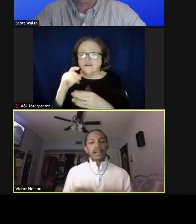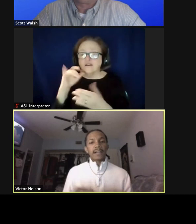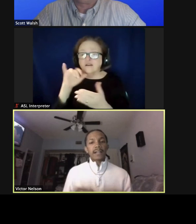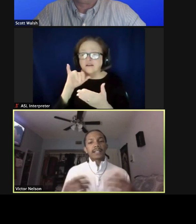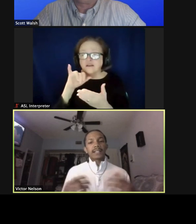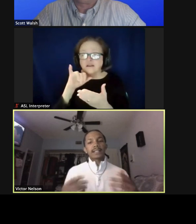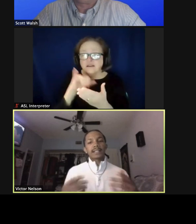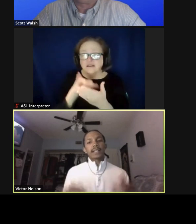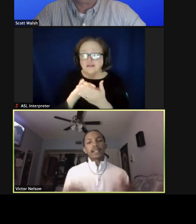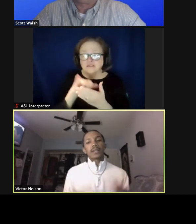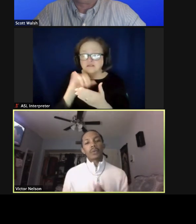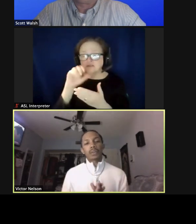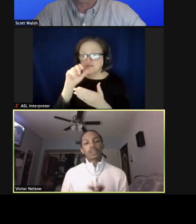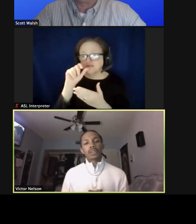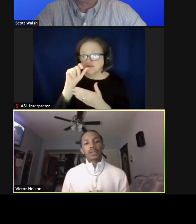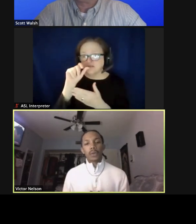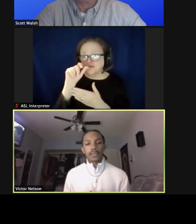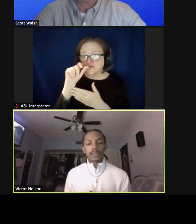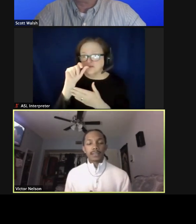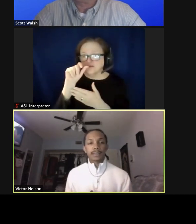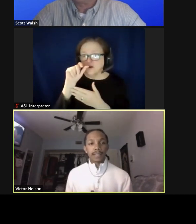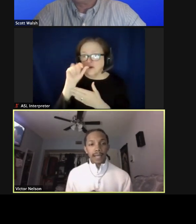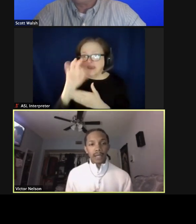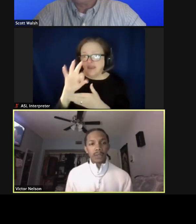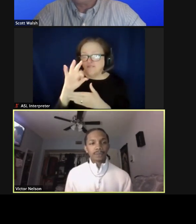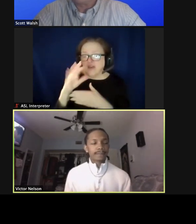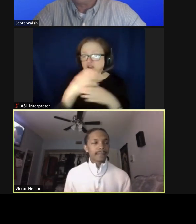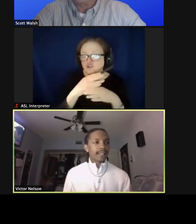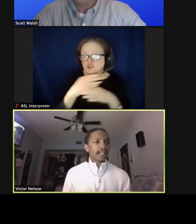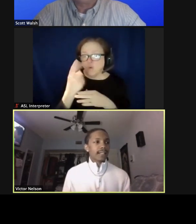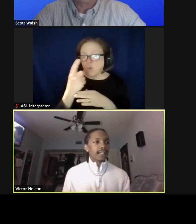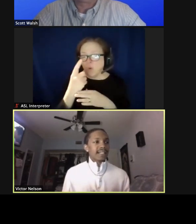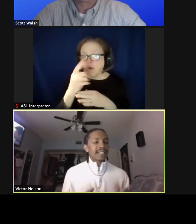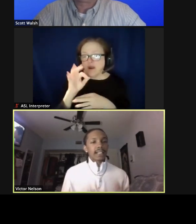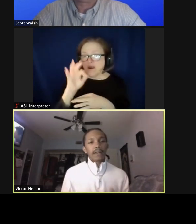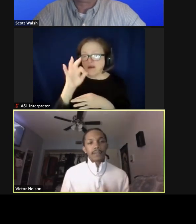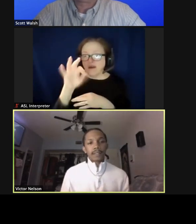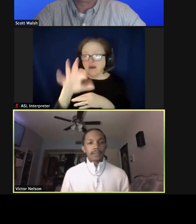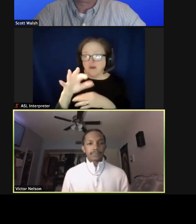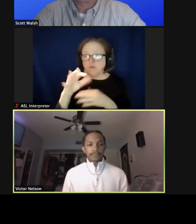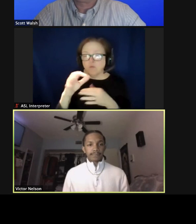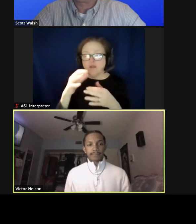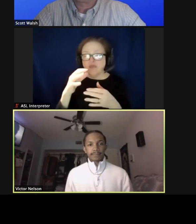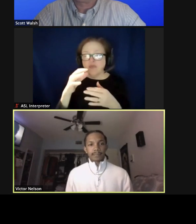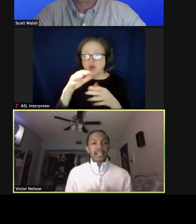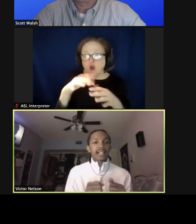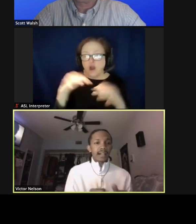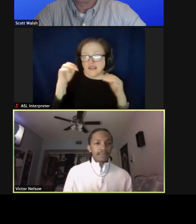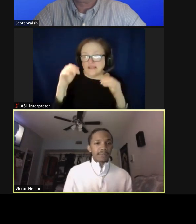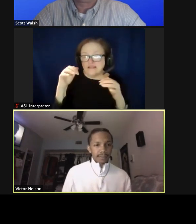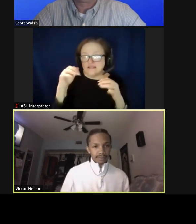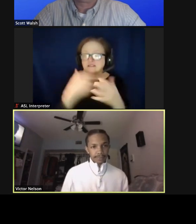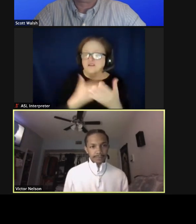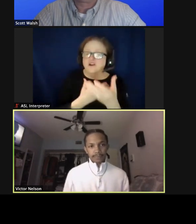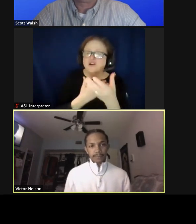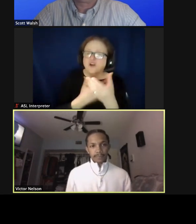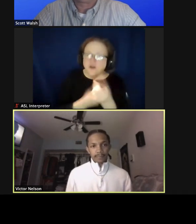if I could say one thing to the audience now is confidence, confidence.